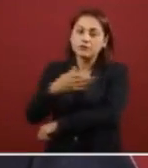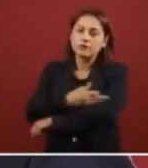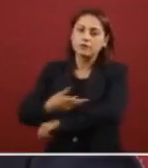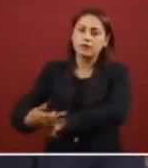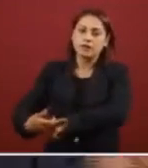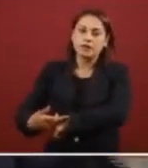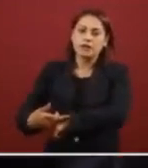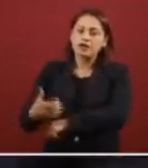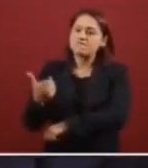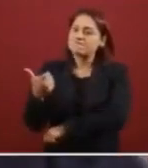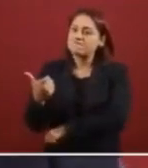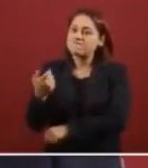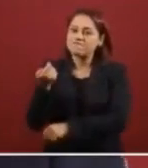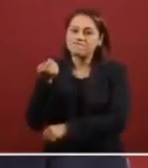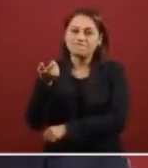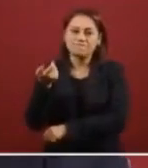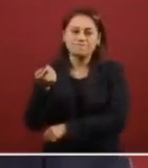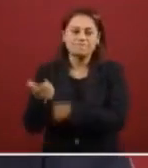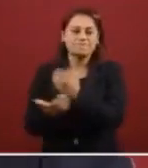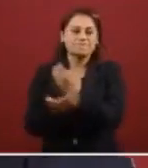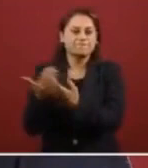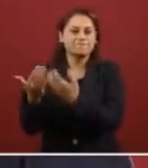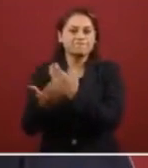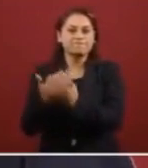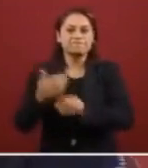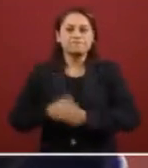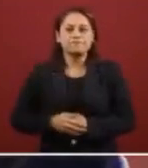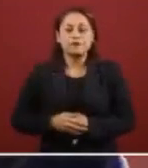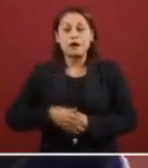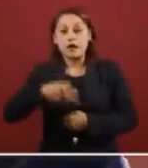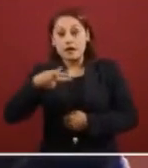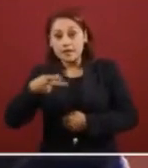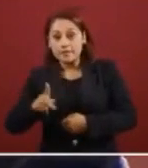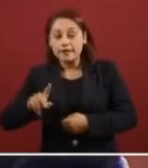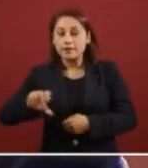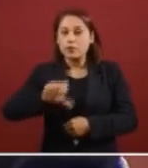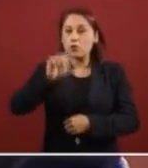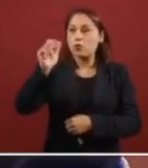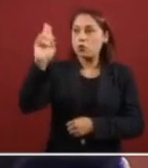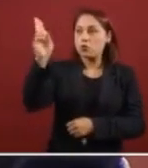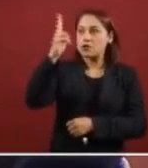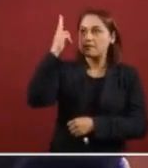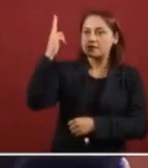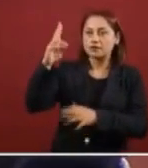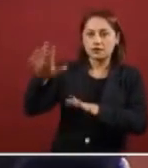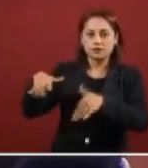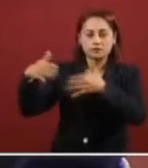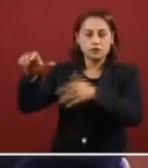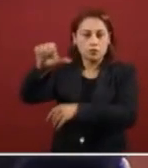low resources. And in the rest of the universities, it is not like that.